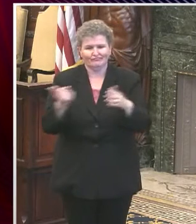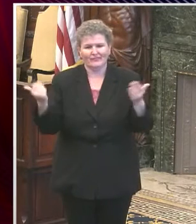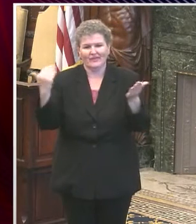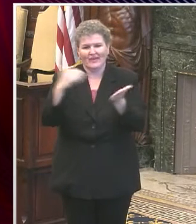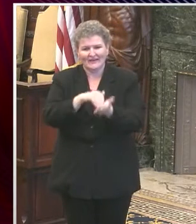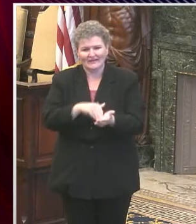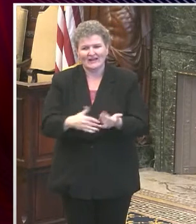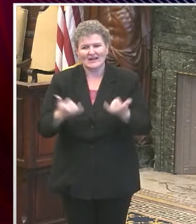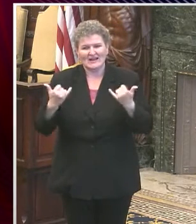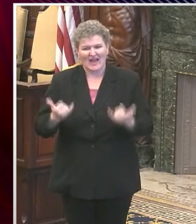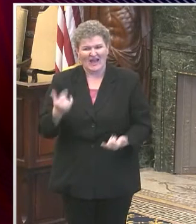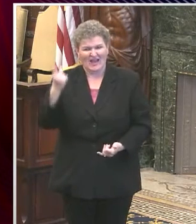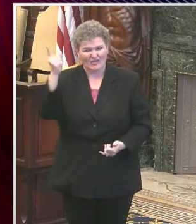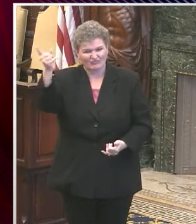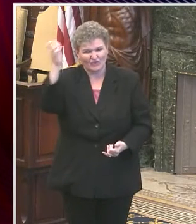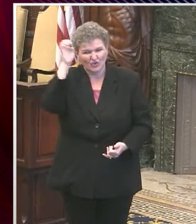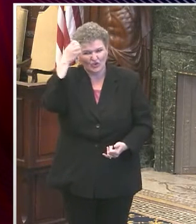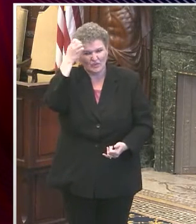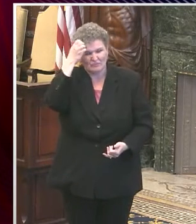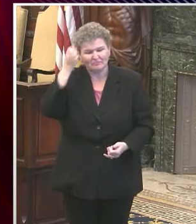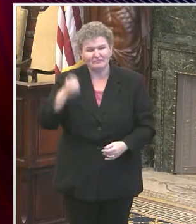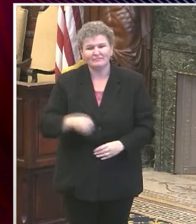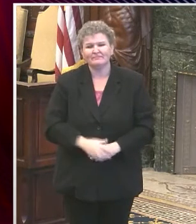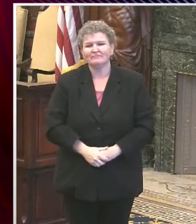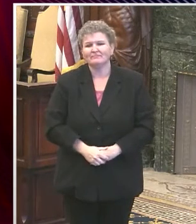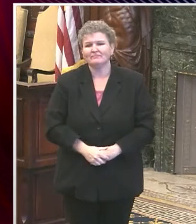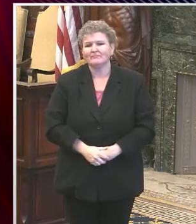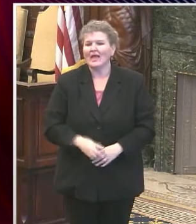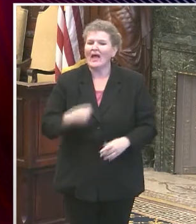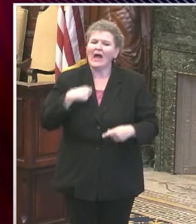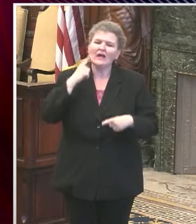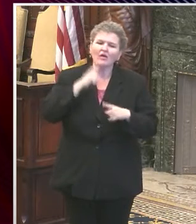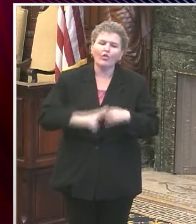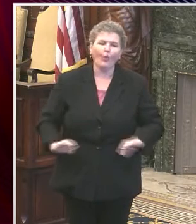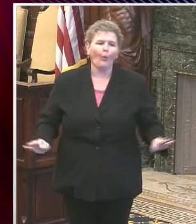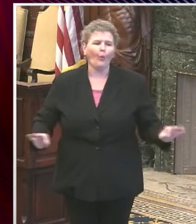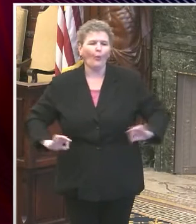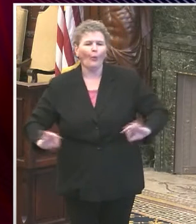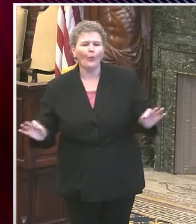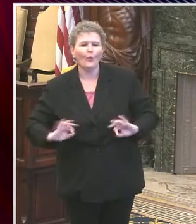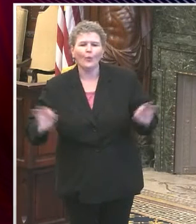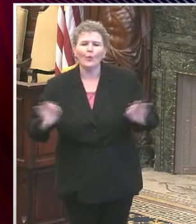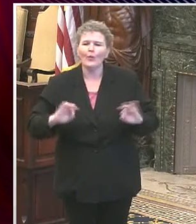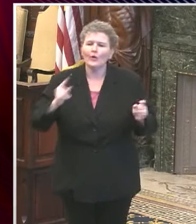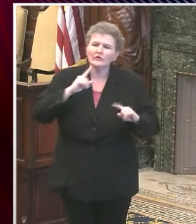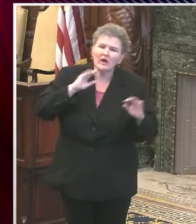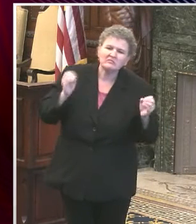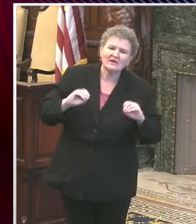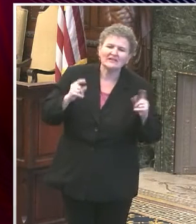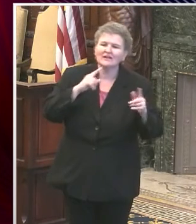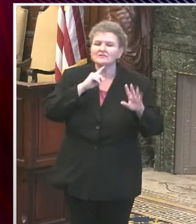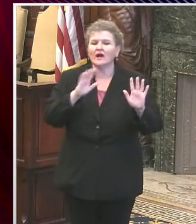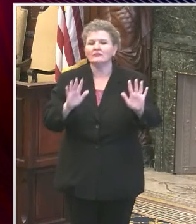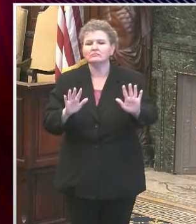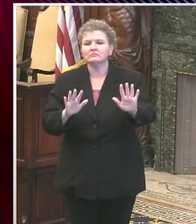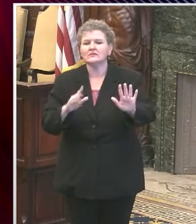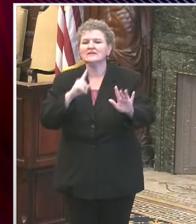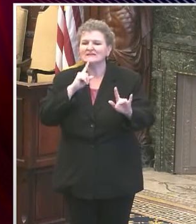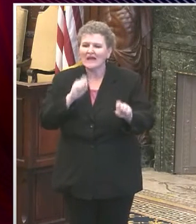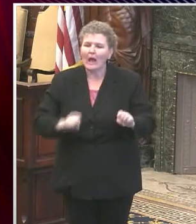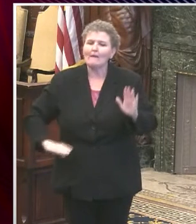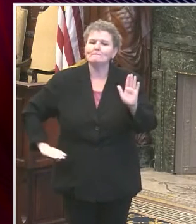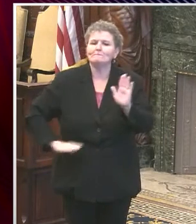is that we shouldn't be lulled into complacency about the falling case rates here. This virus clearly has the potential to come back